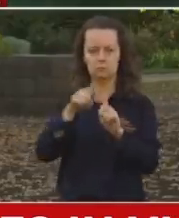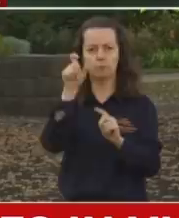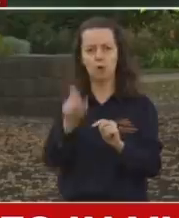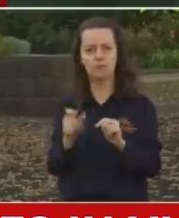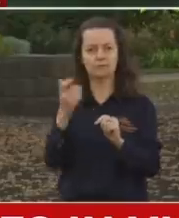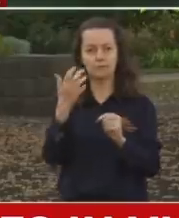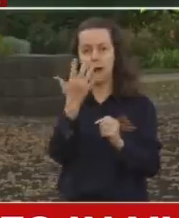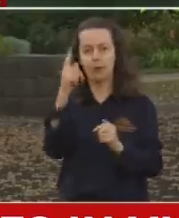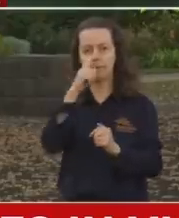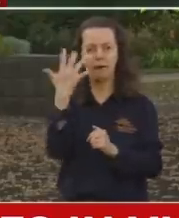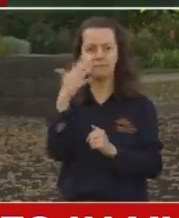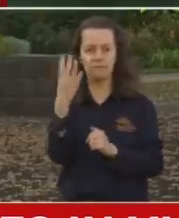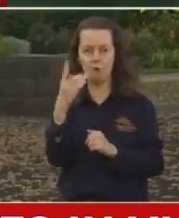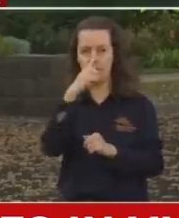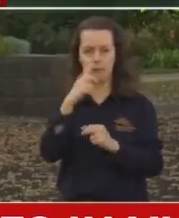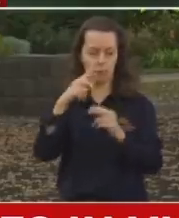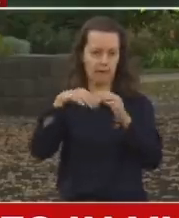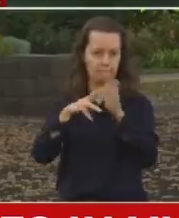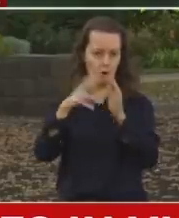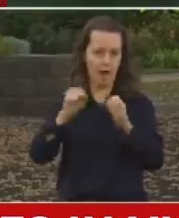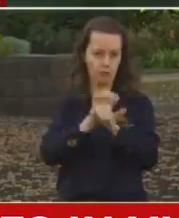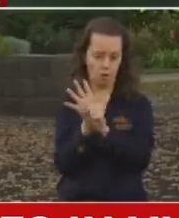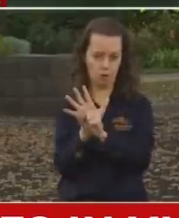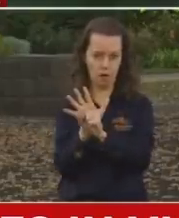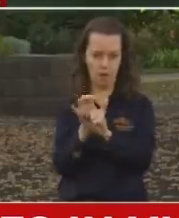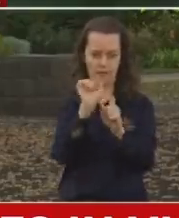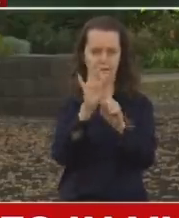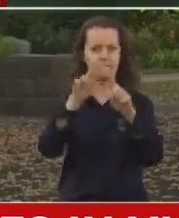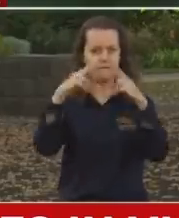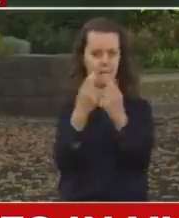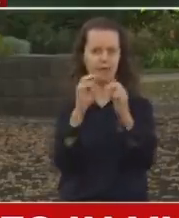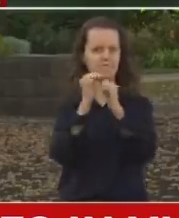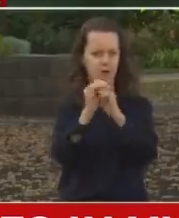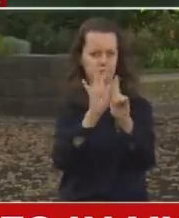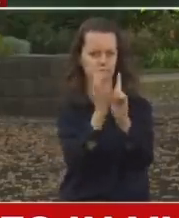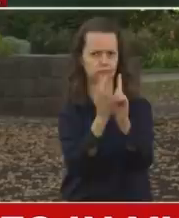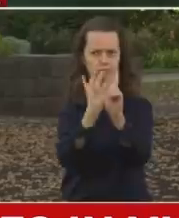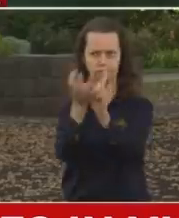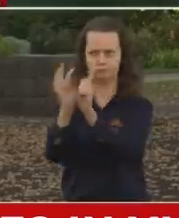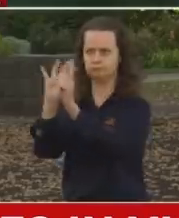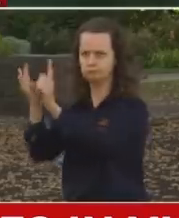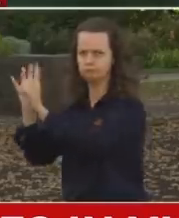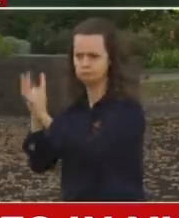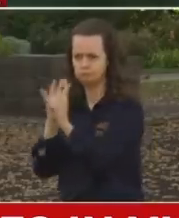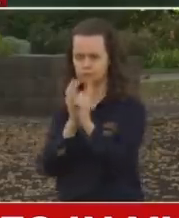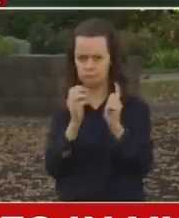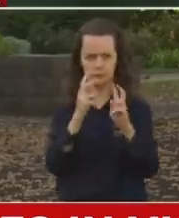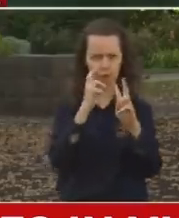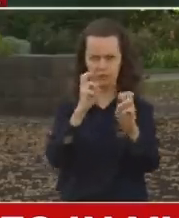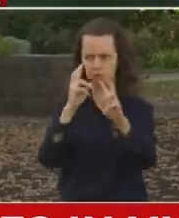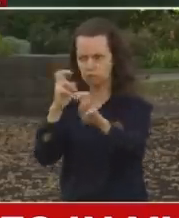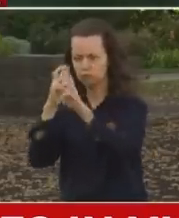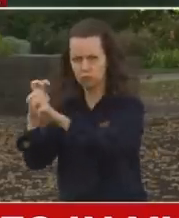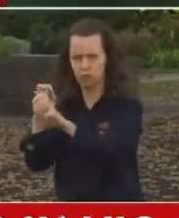be clear with people that the next few days are going to be so critically important, and that includes